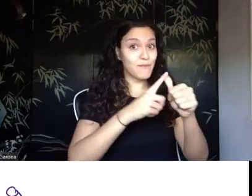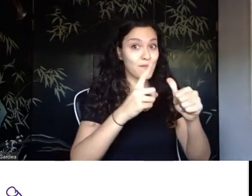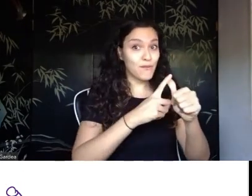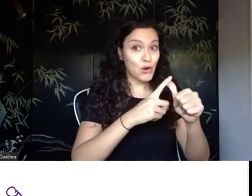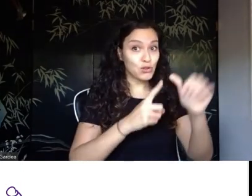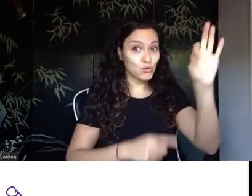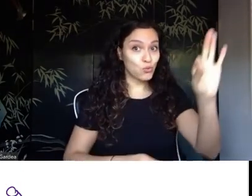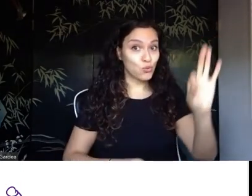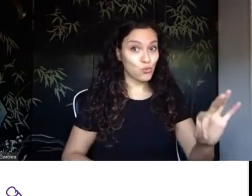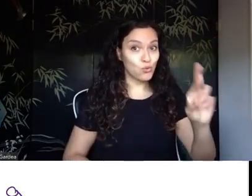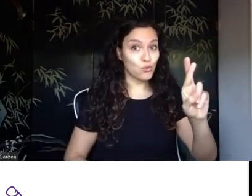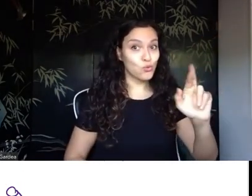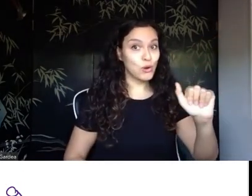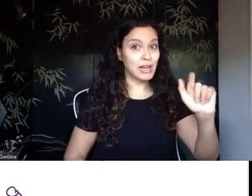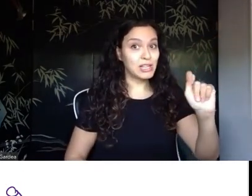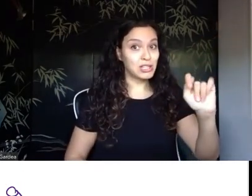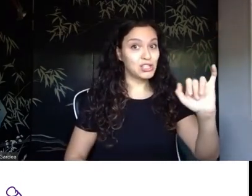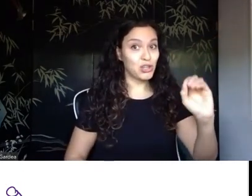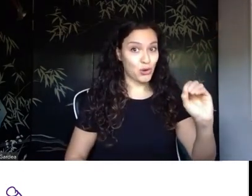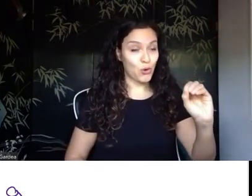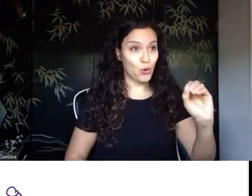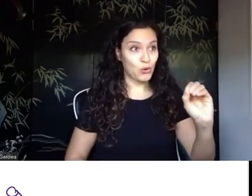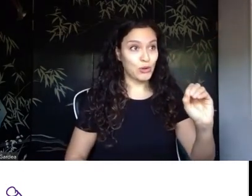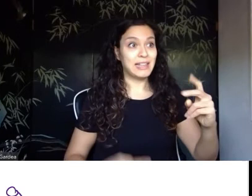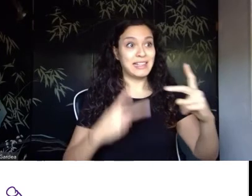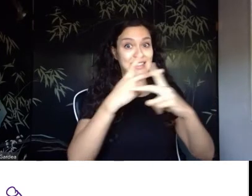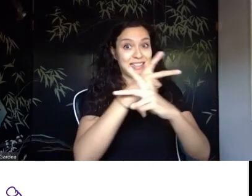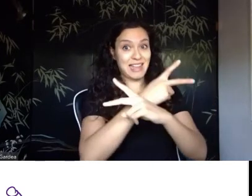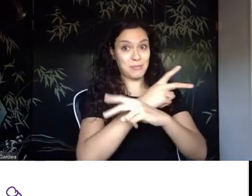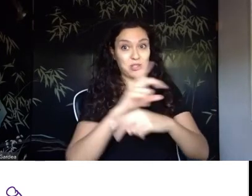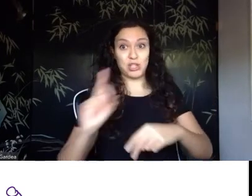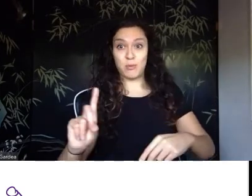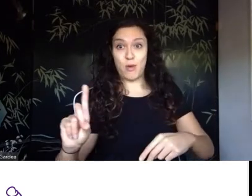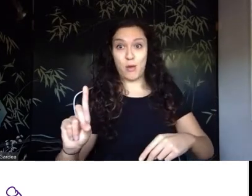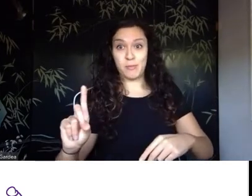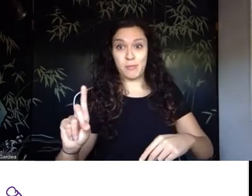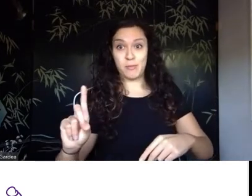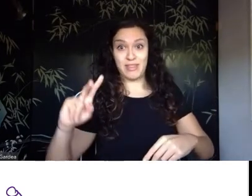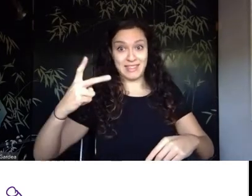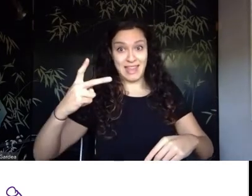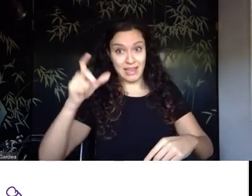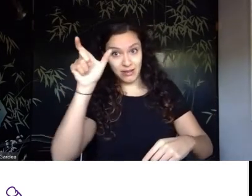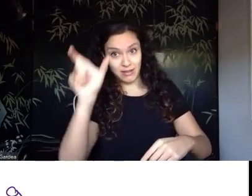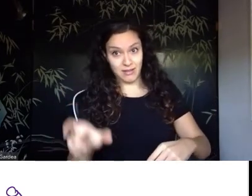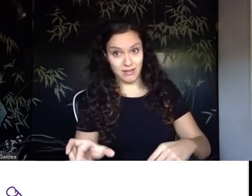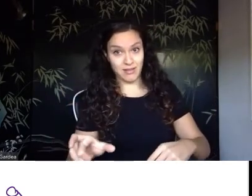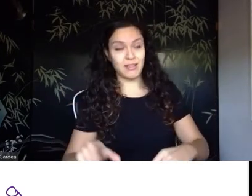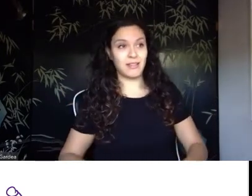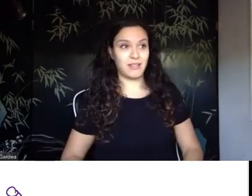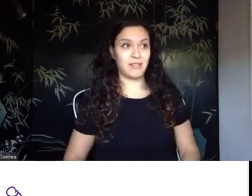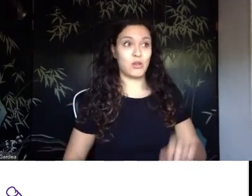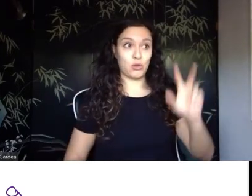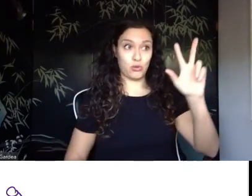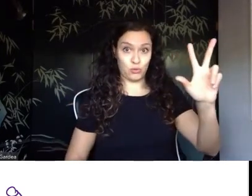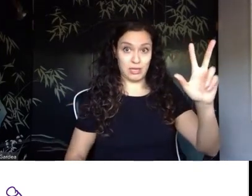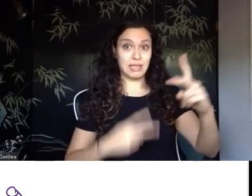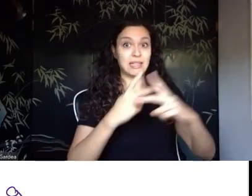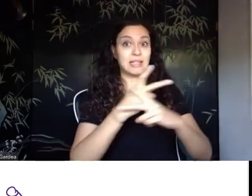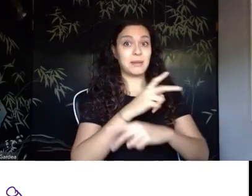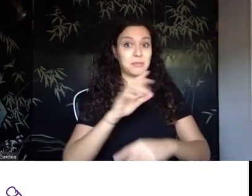numerator of the first ratio times the denominator of the second.